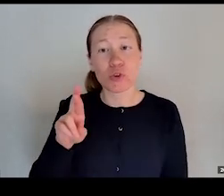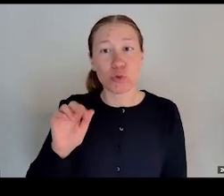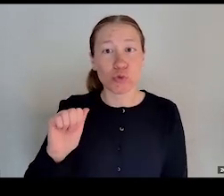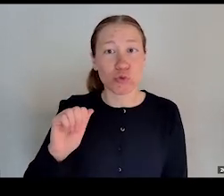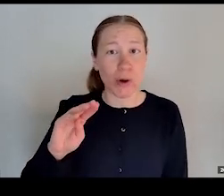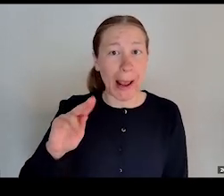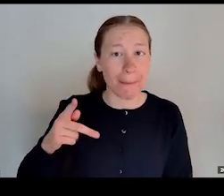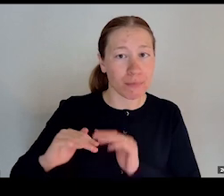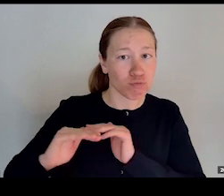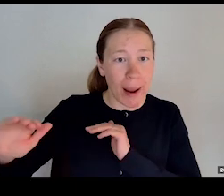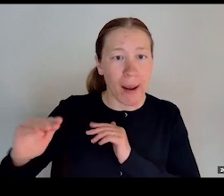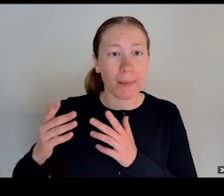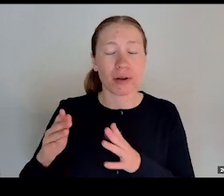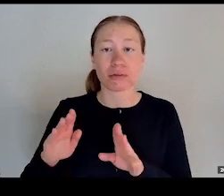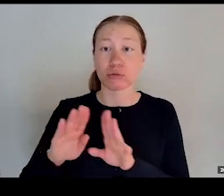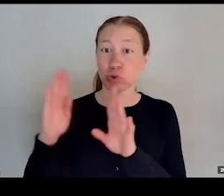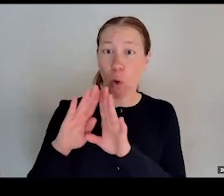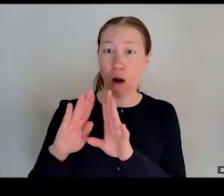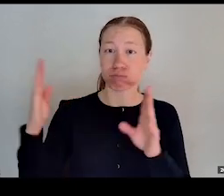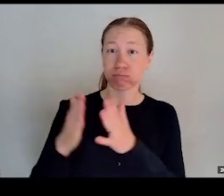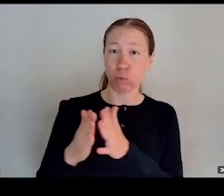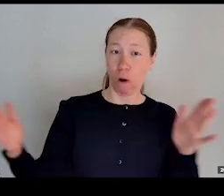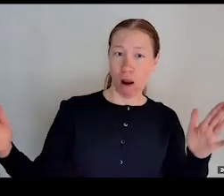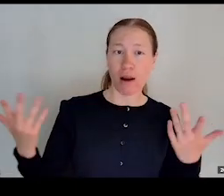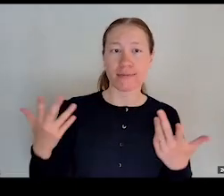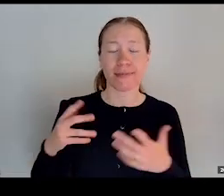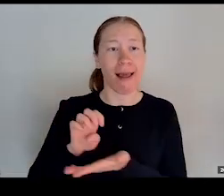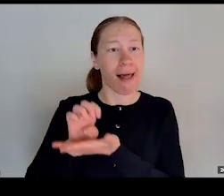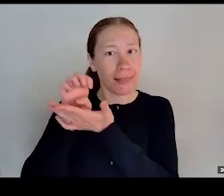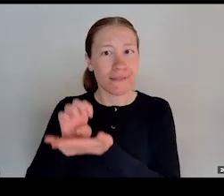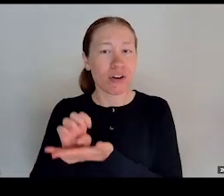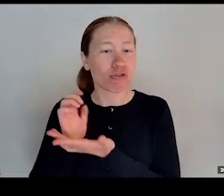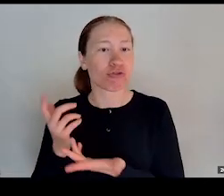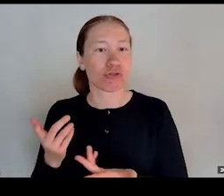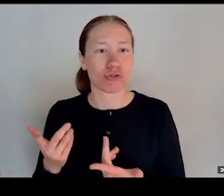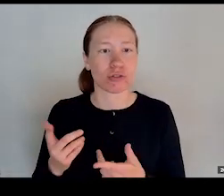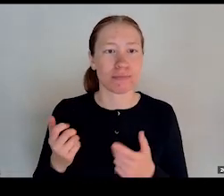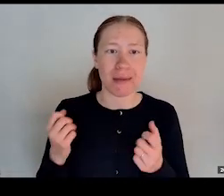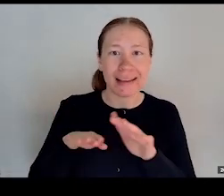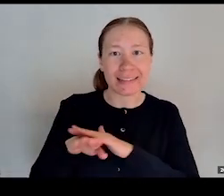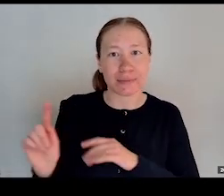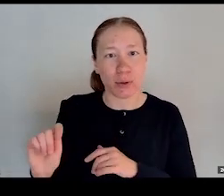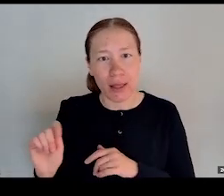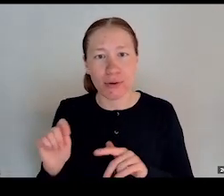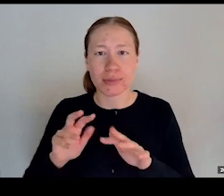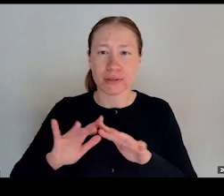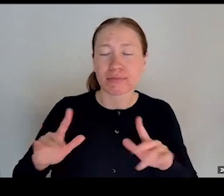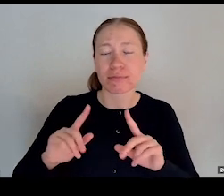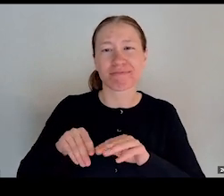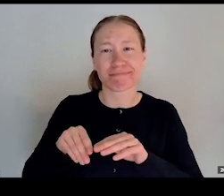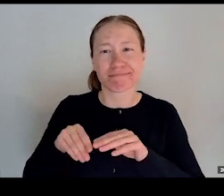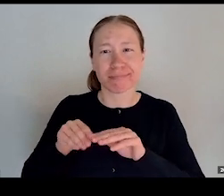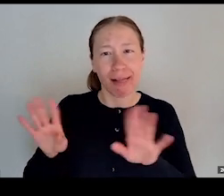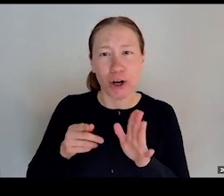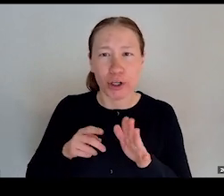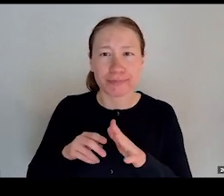doorways, elevators, accessible restrooms, and clear pathways, which are all crucial for ensuring ease of movement and access